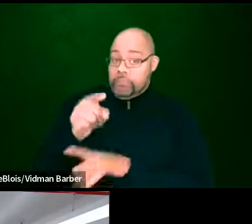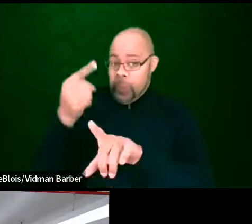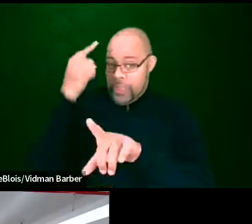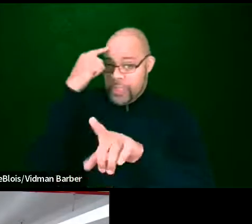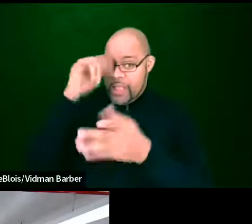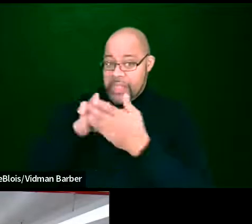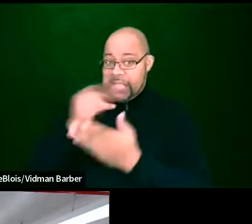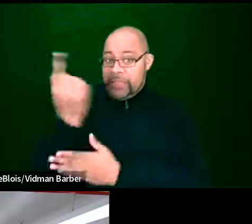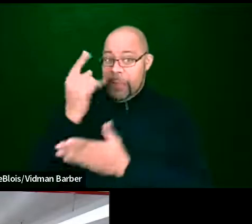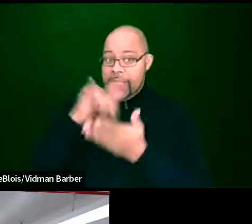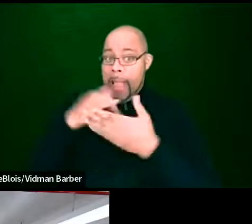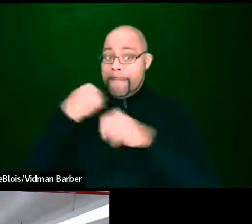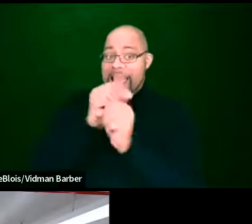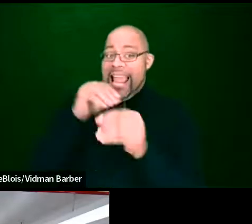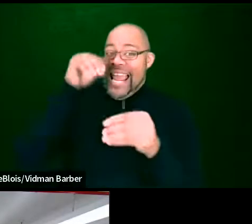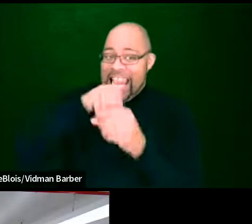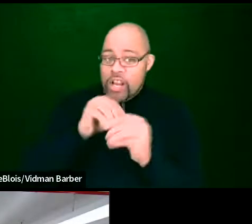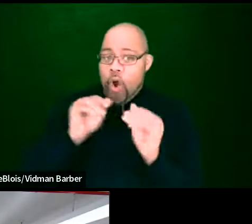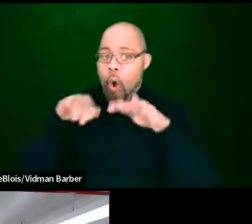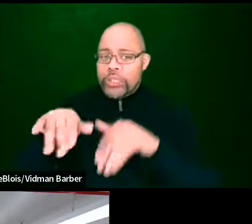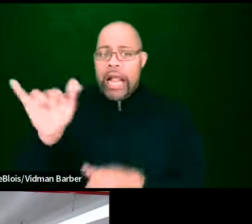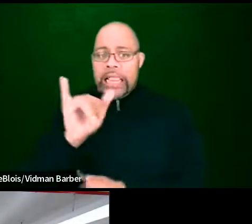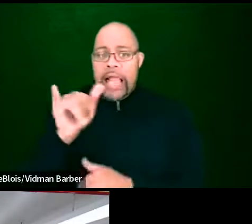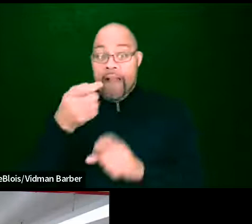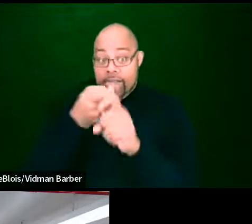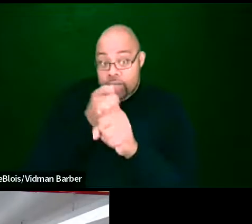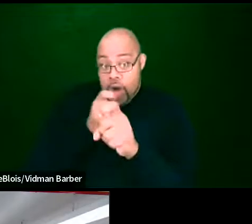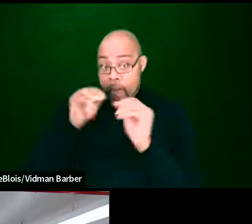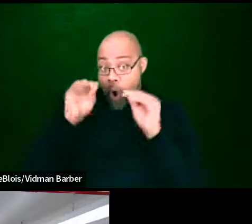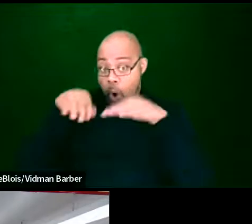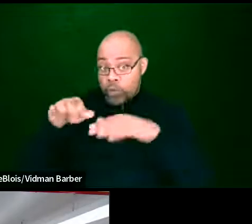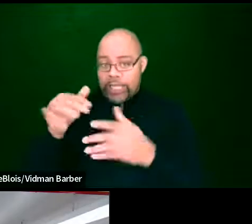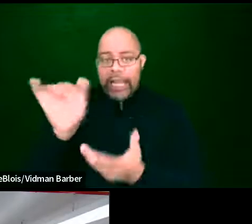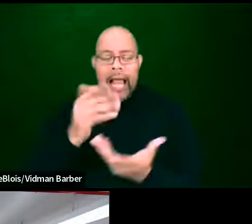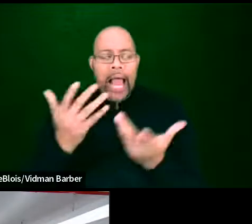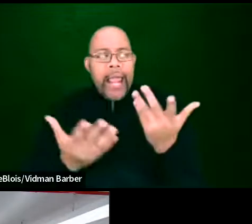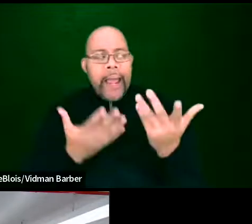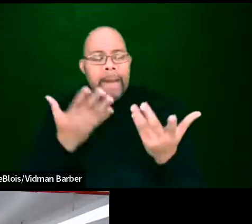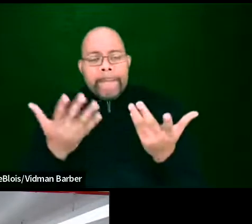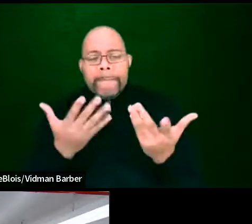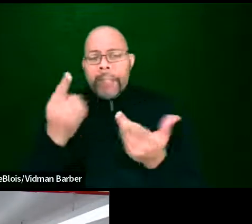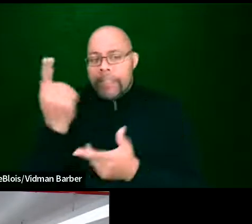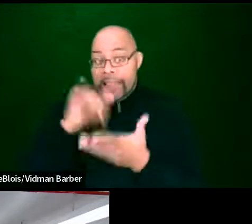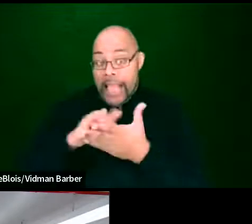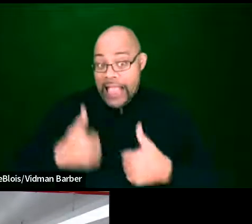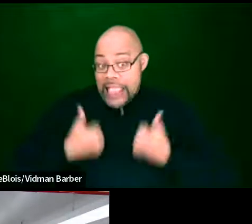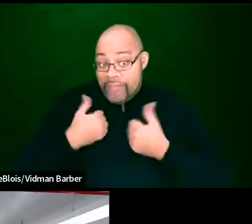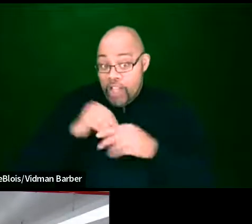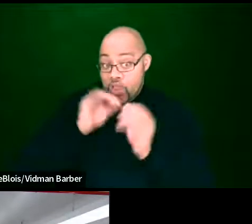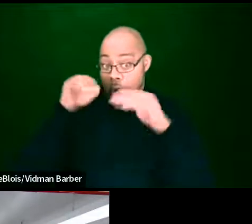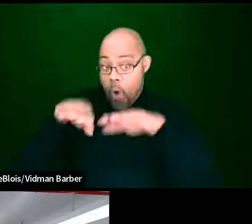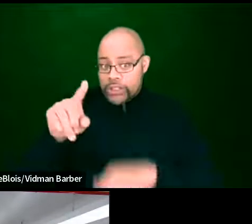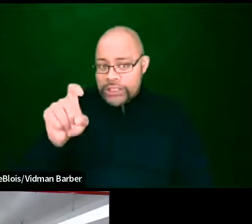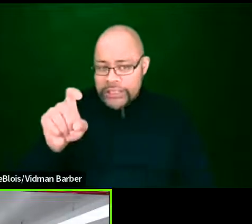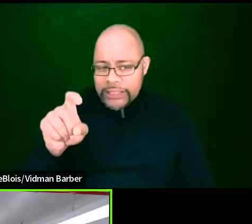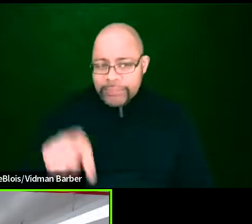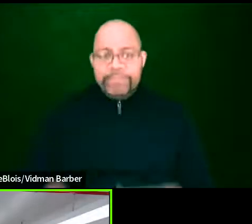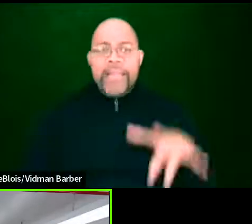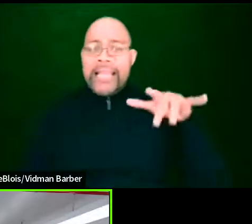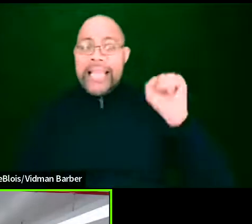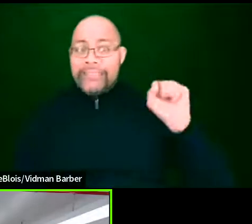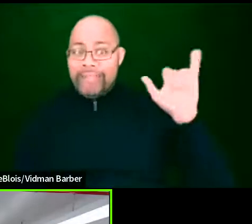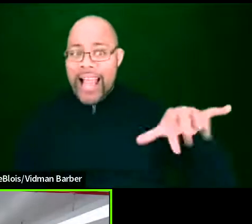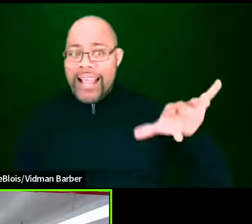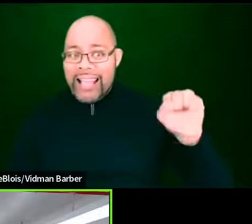that it's something that is made in the ocean, like that it comes from the ocean, like it something that lives there. Yes.